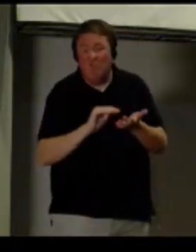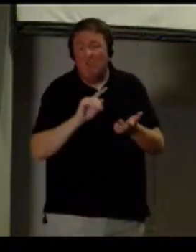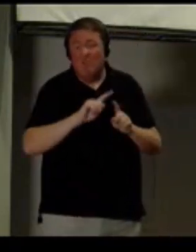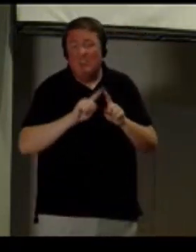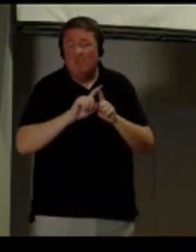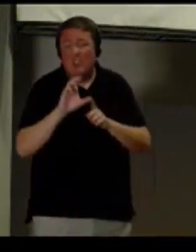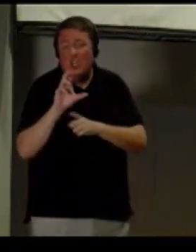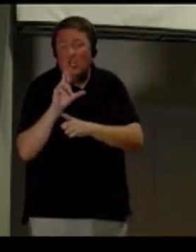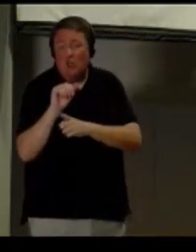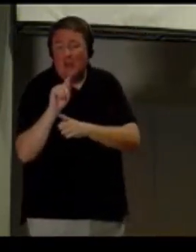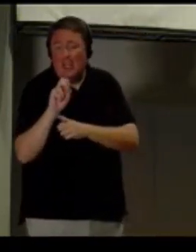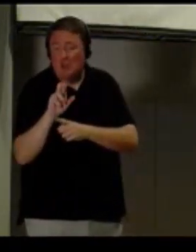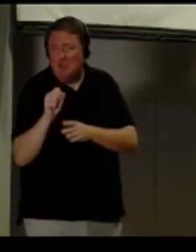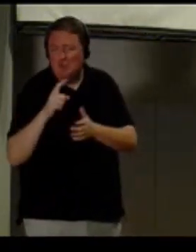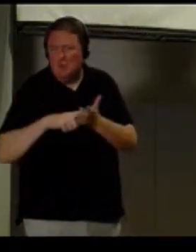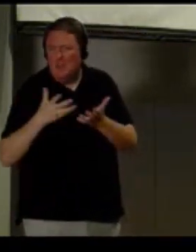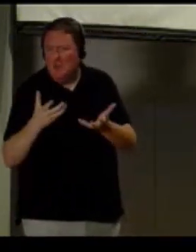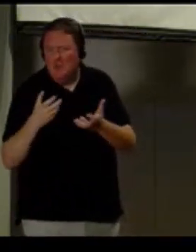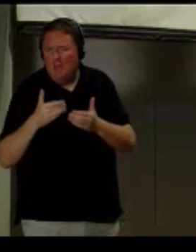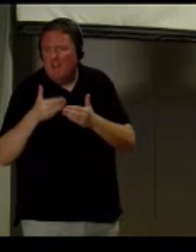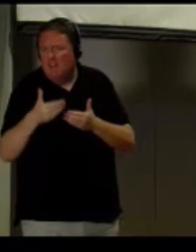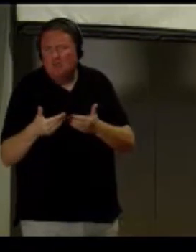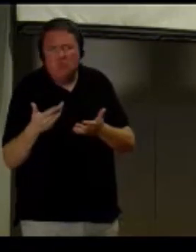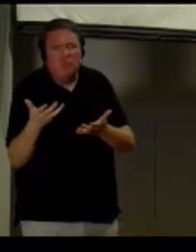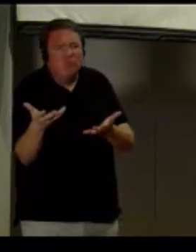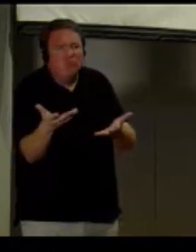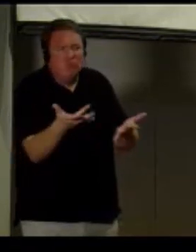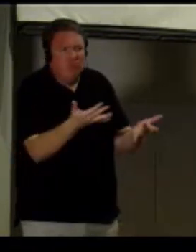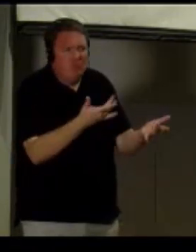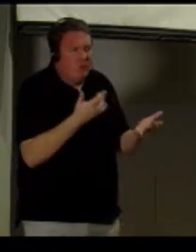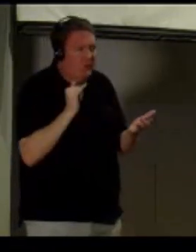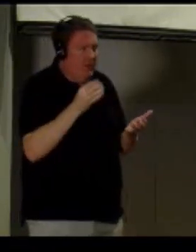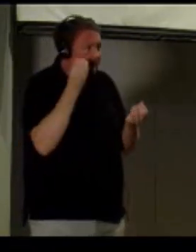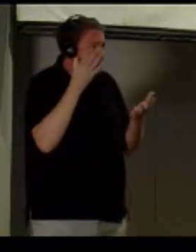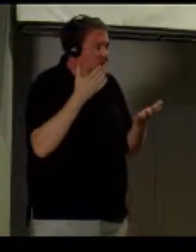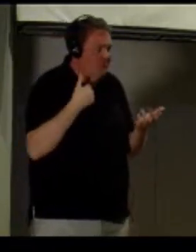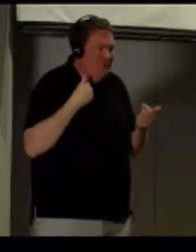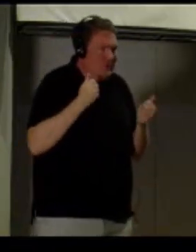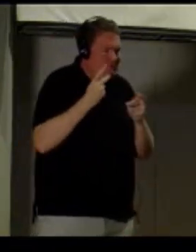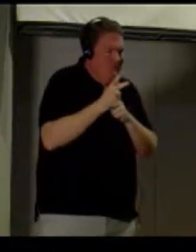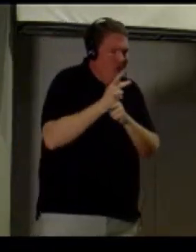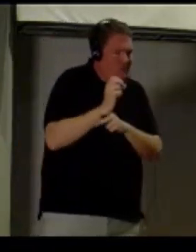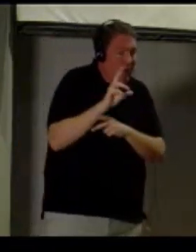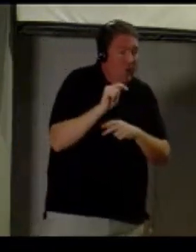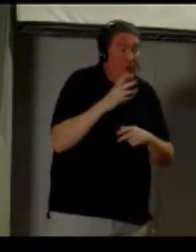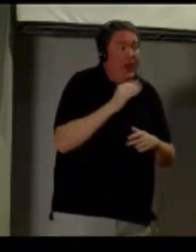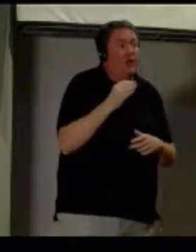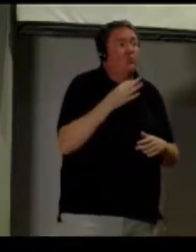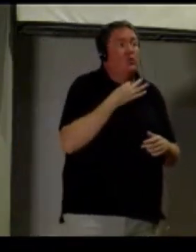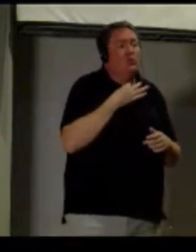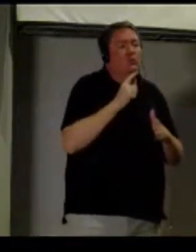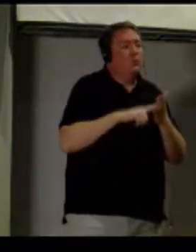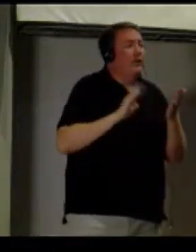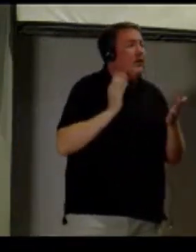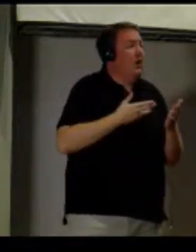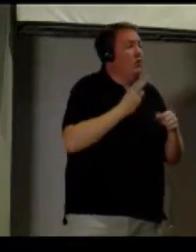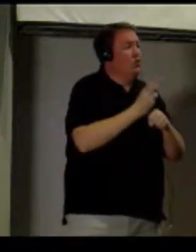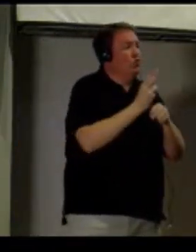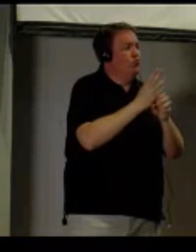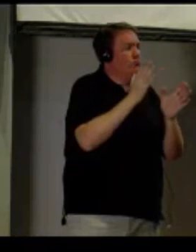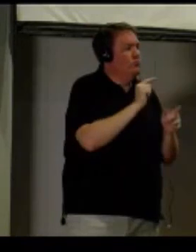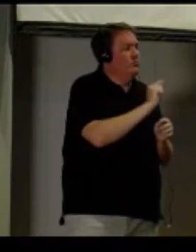what they want to make available next and how to make that available. We'd also like to be able to know what our users are, to